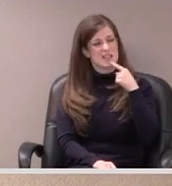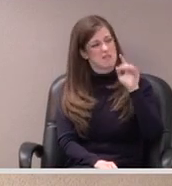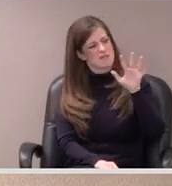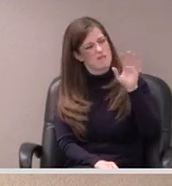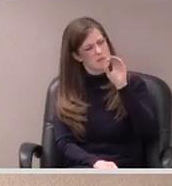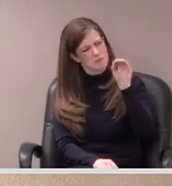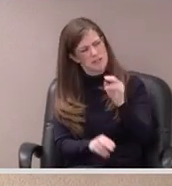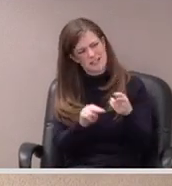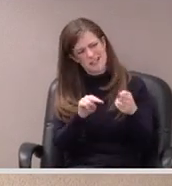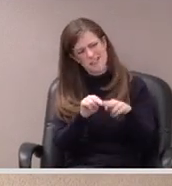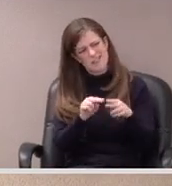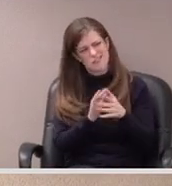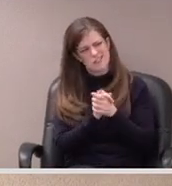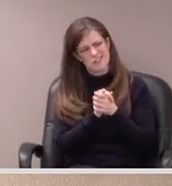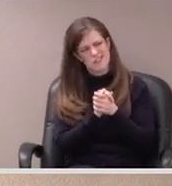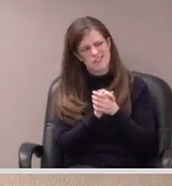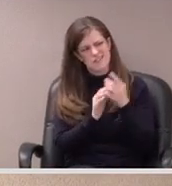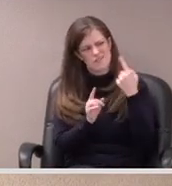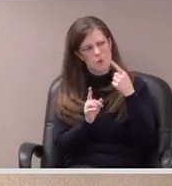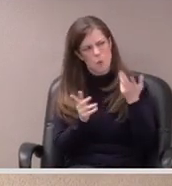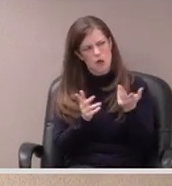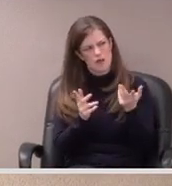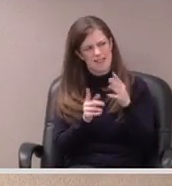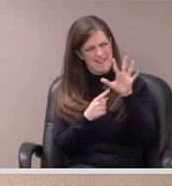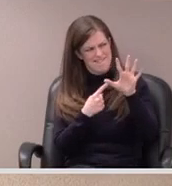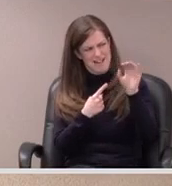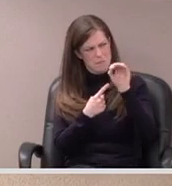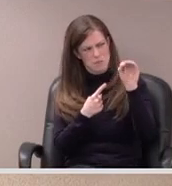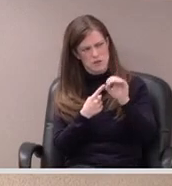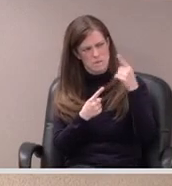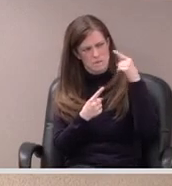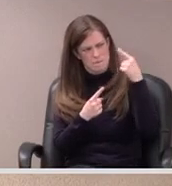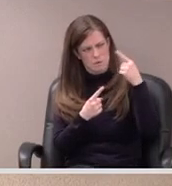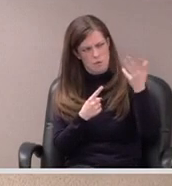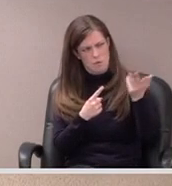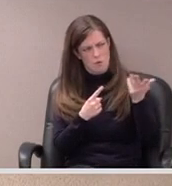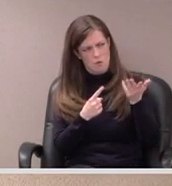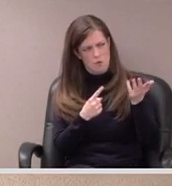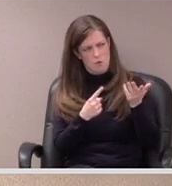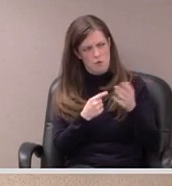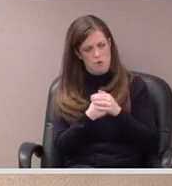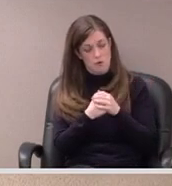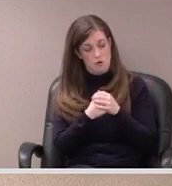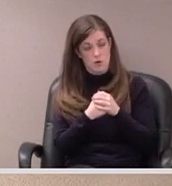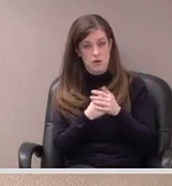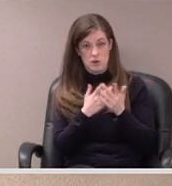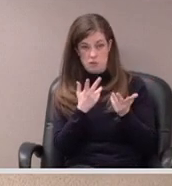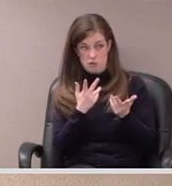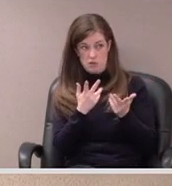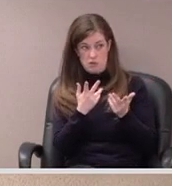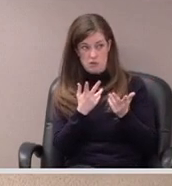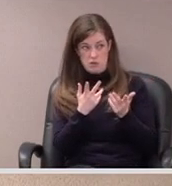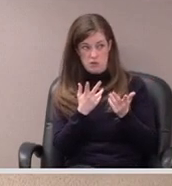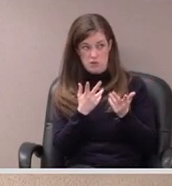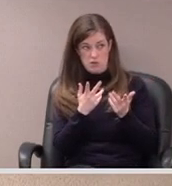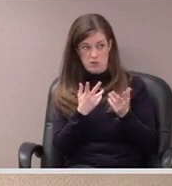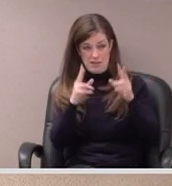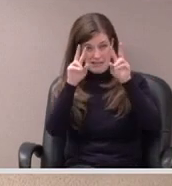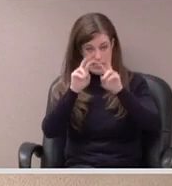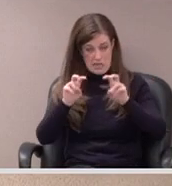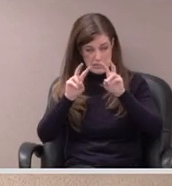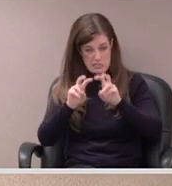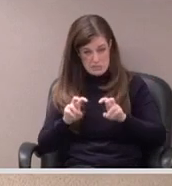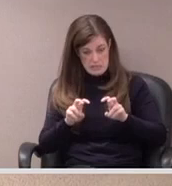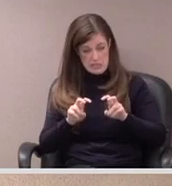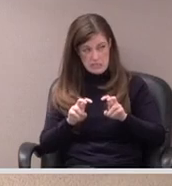increase, in what? What was that 5% increase Was that in the assessments